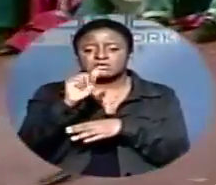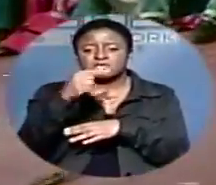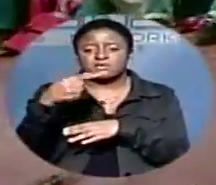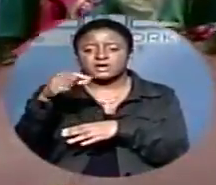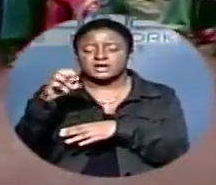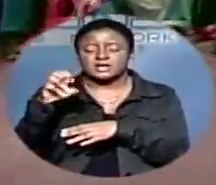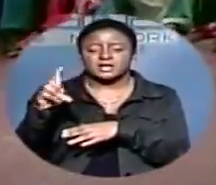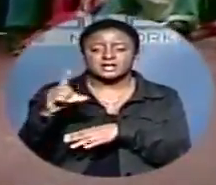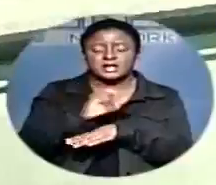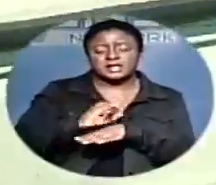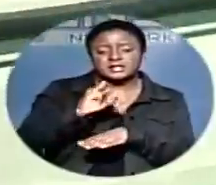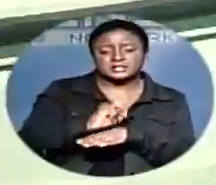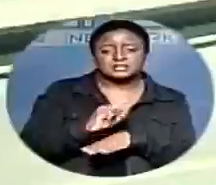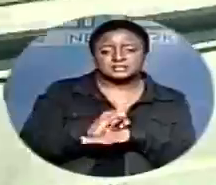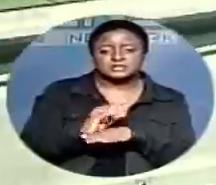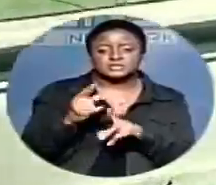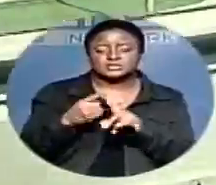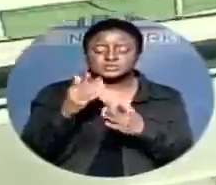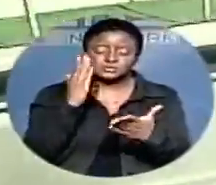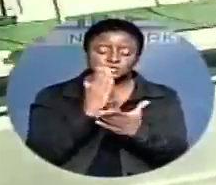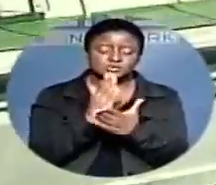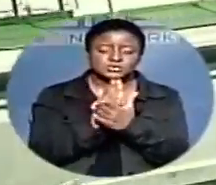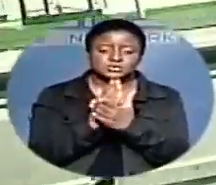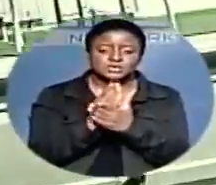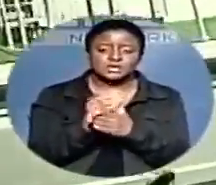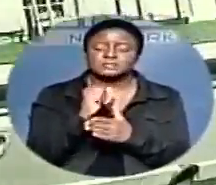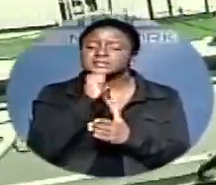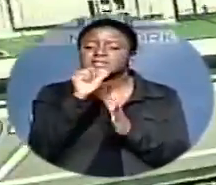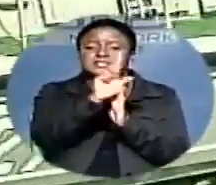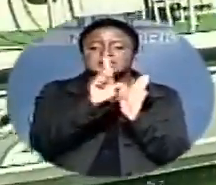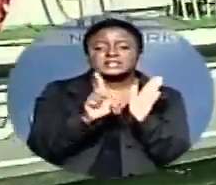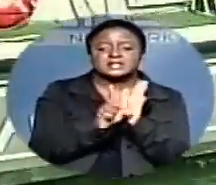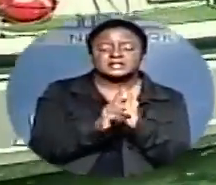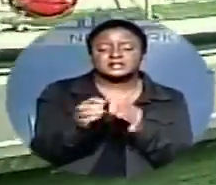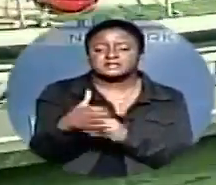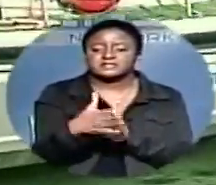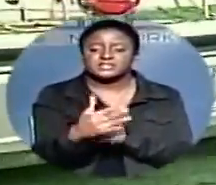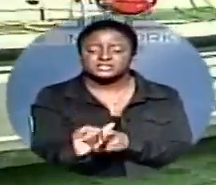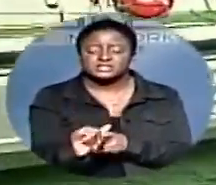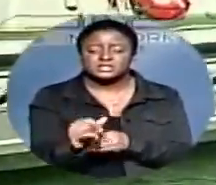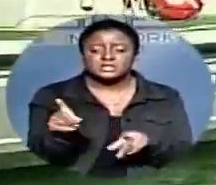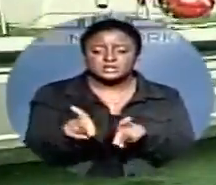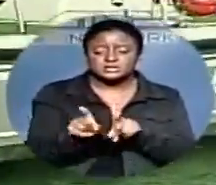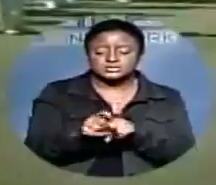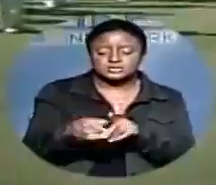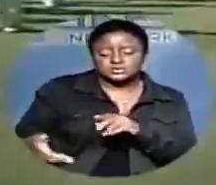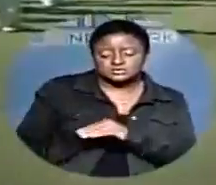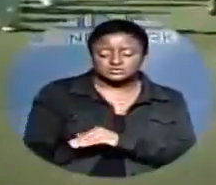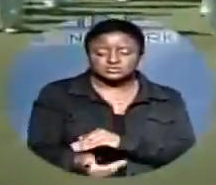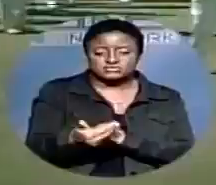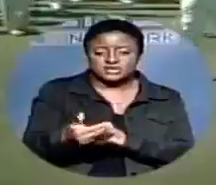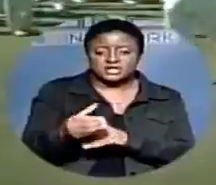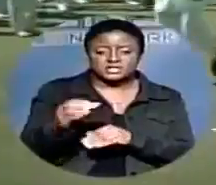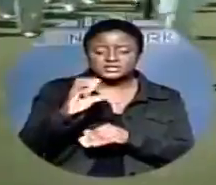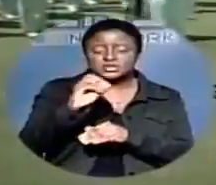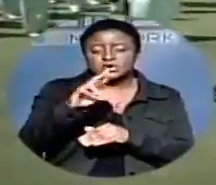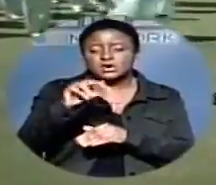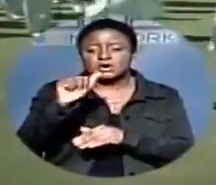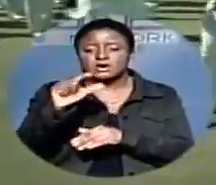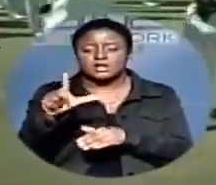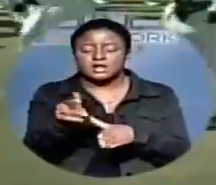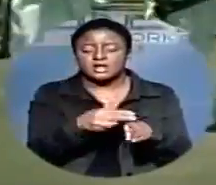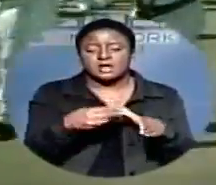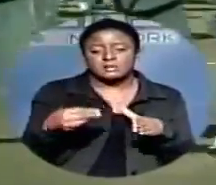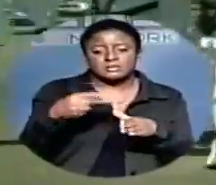grounds, the Great Bahama Bank. Also in Aguas Harbor will be dredged to accommodate larger vessels, and a Defense Force presence will also be established in